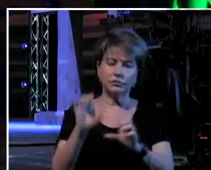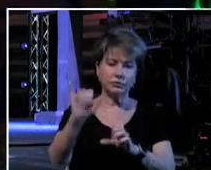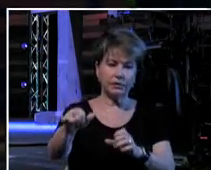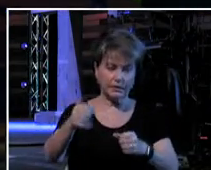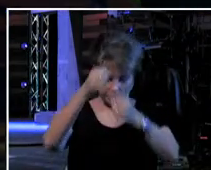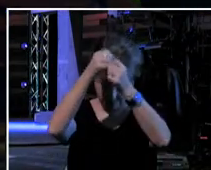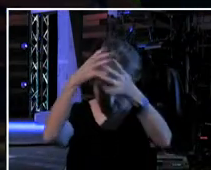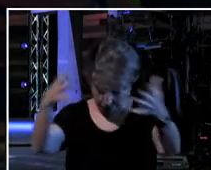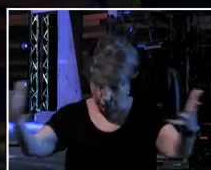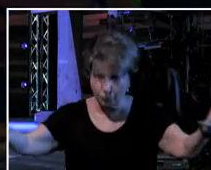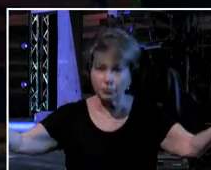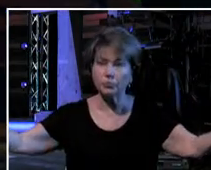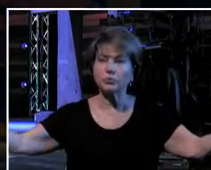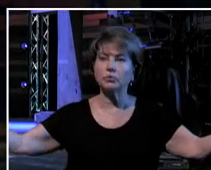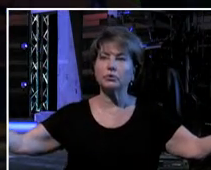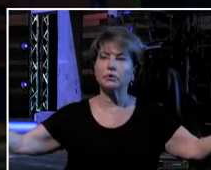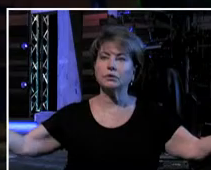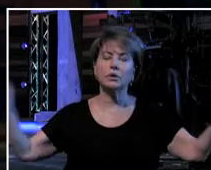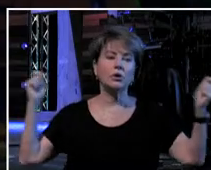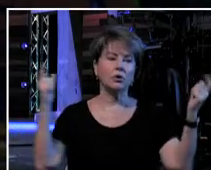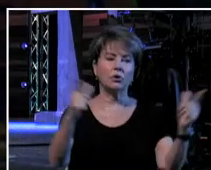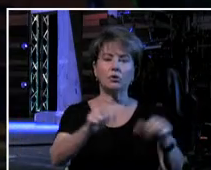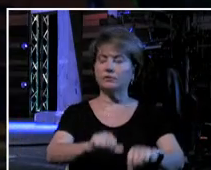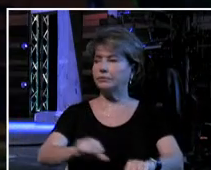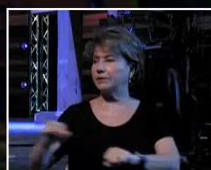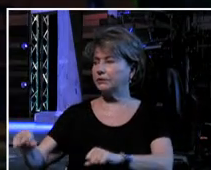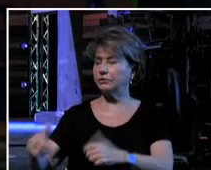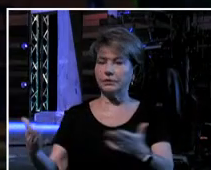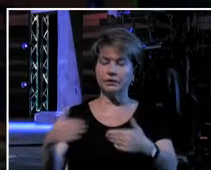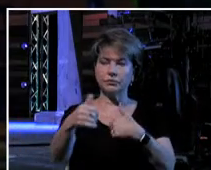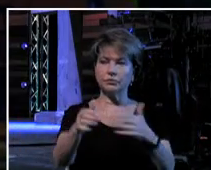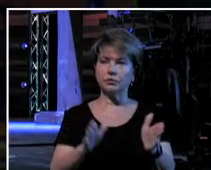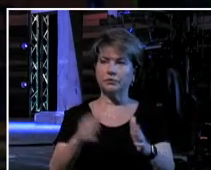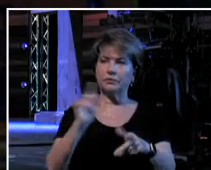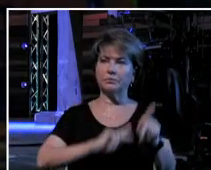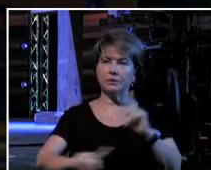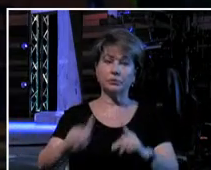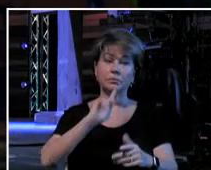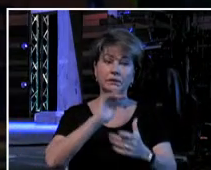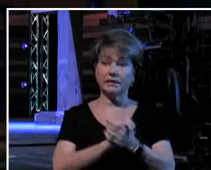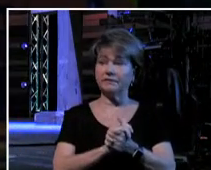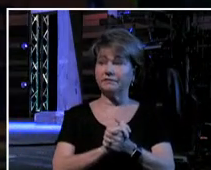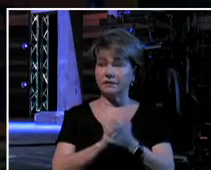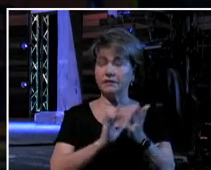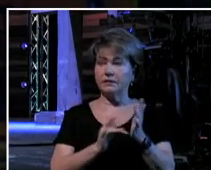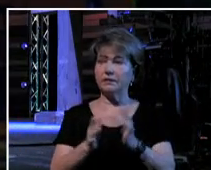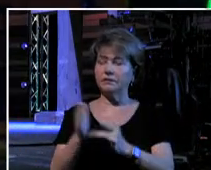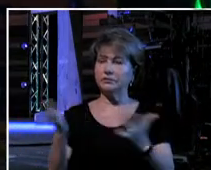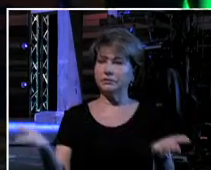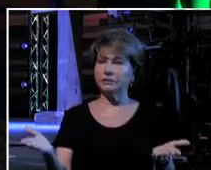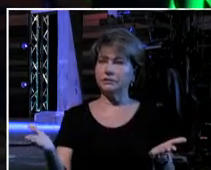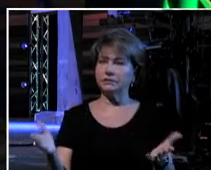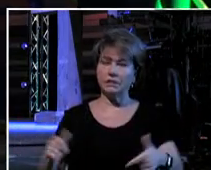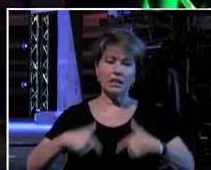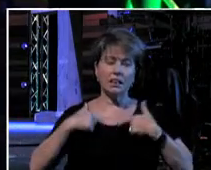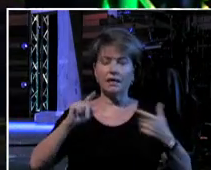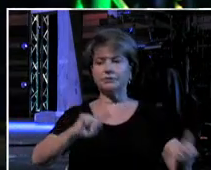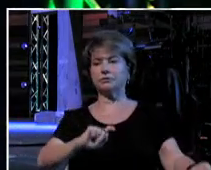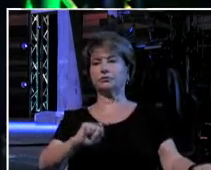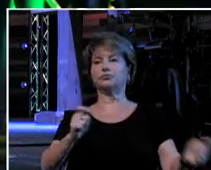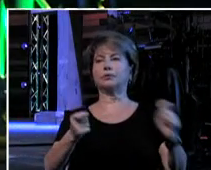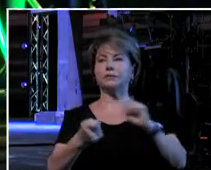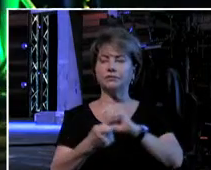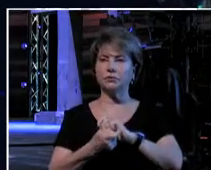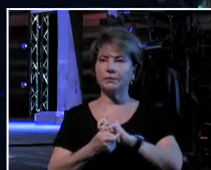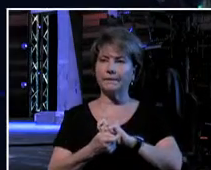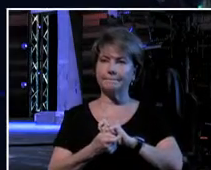And I just think about all the potential in this room of those of you who believe in Jesus, that as your lives are transforming,